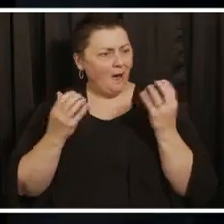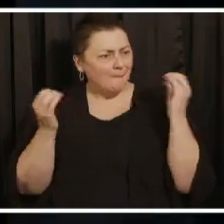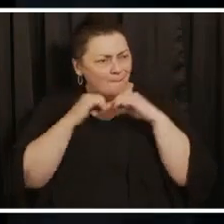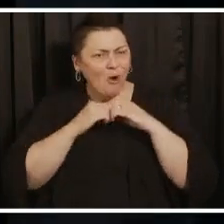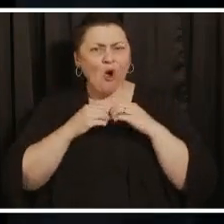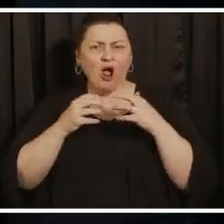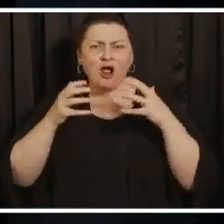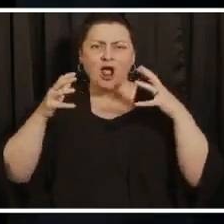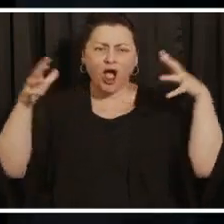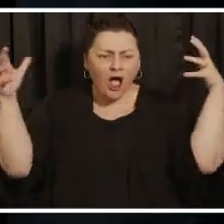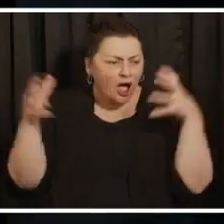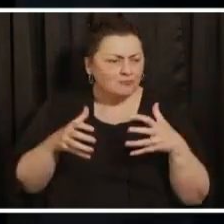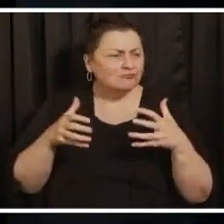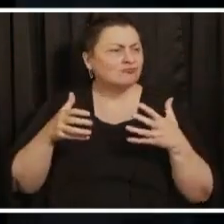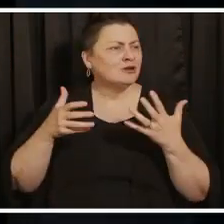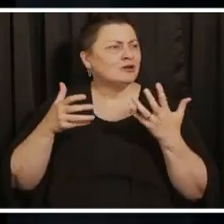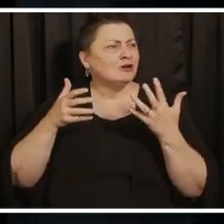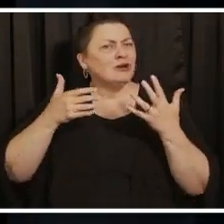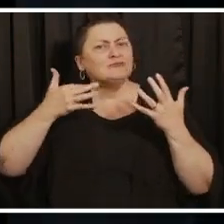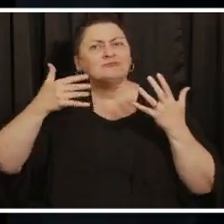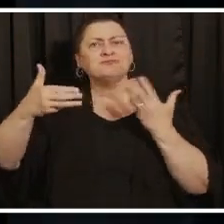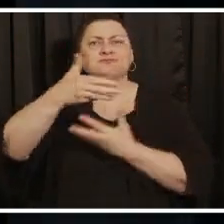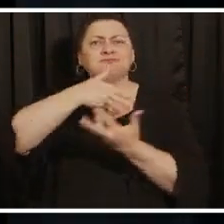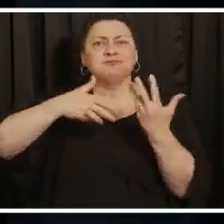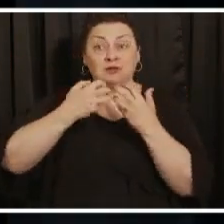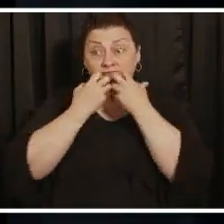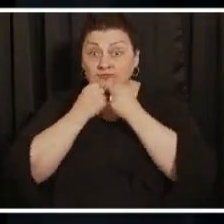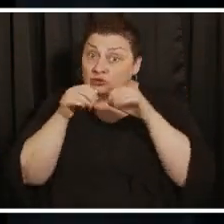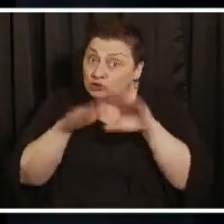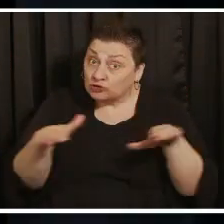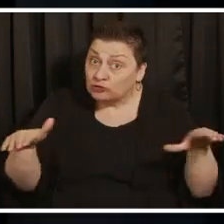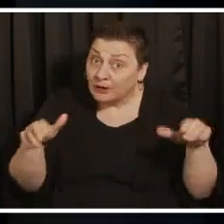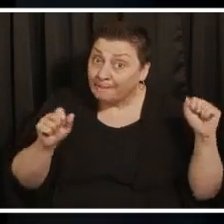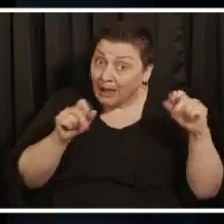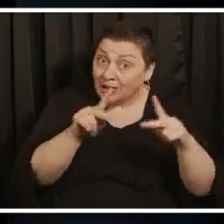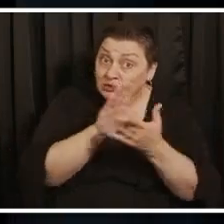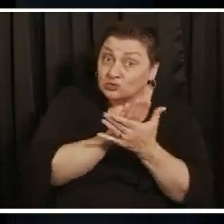experience for kids, and a step to avoid overwhelming our